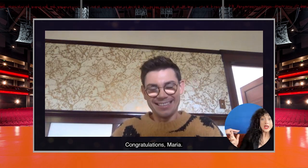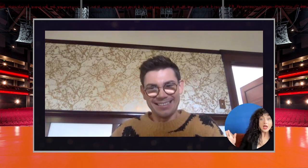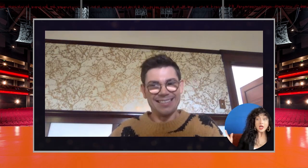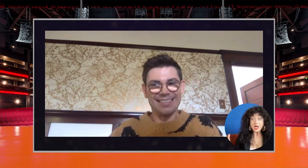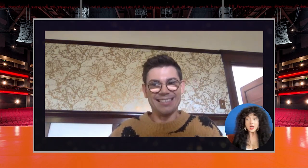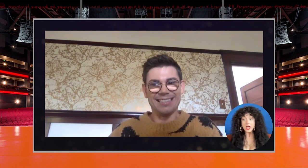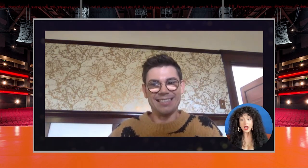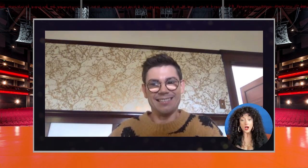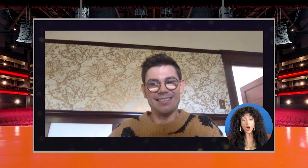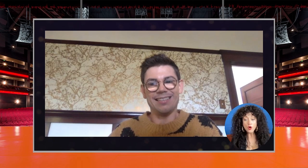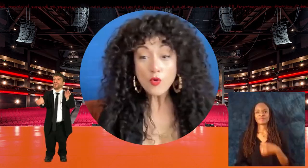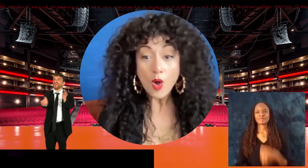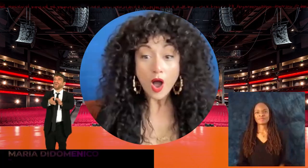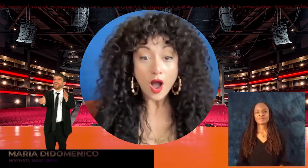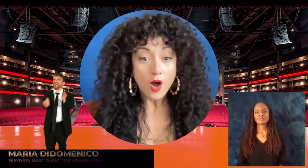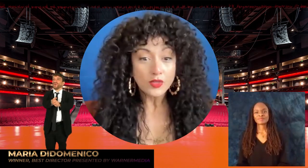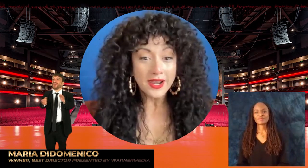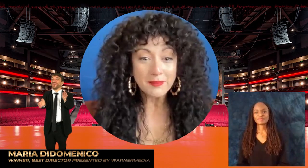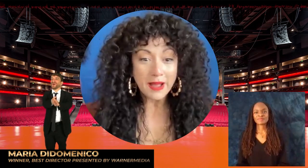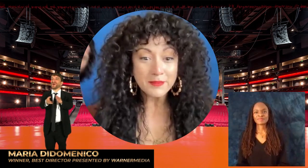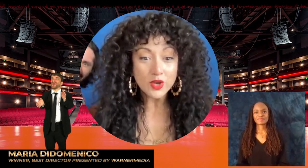Maria.